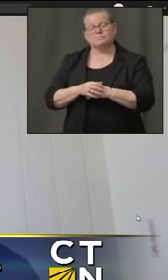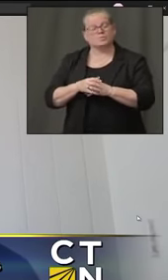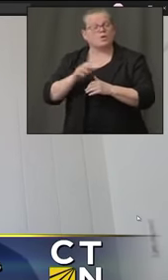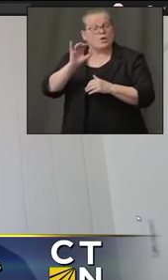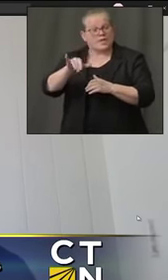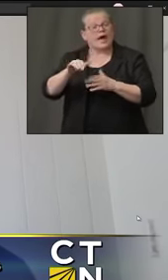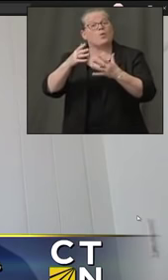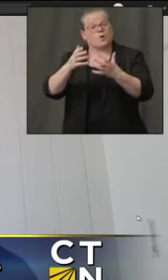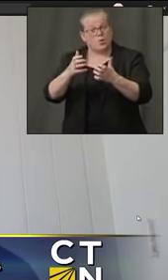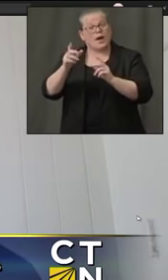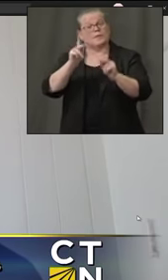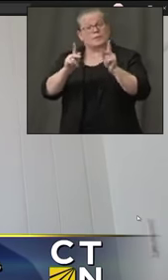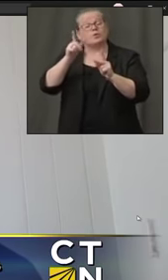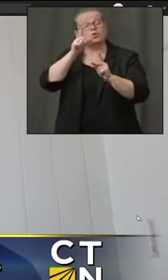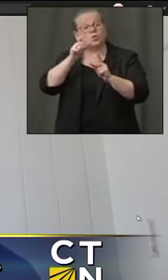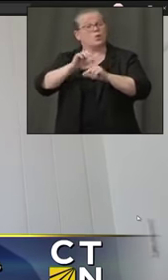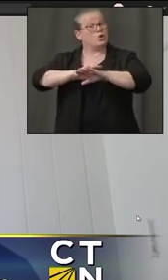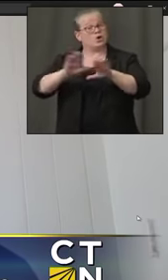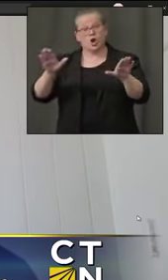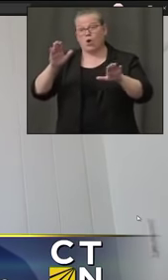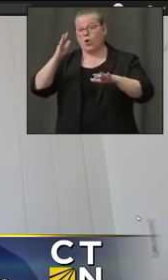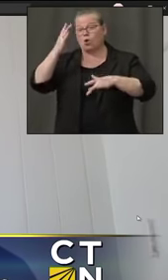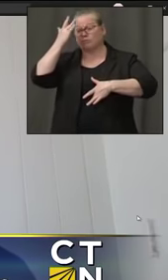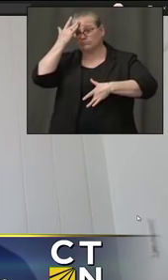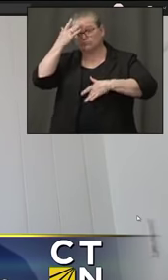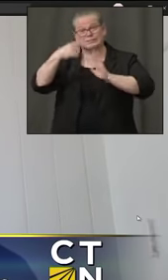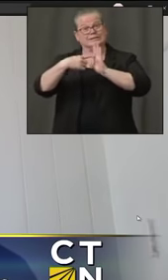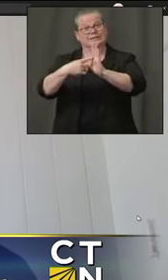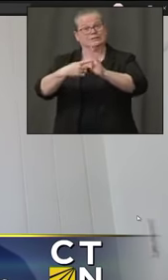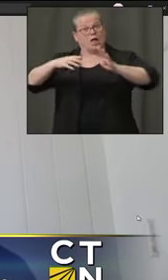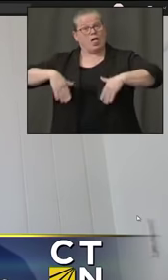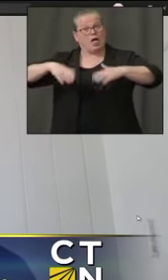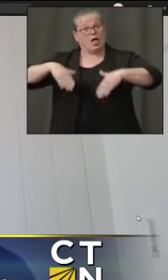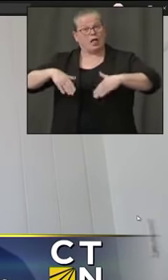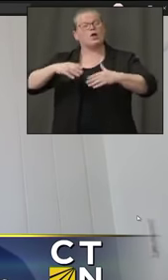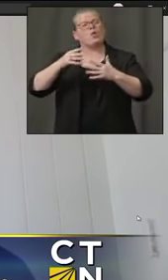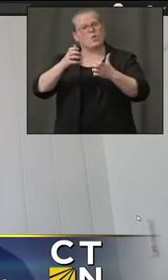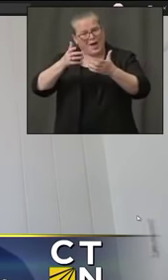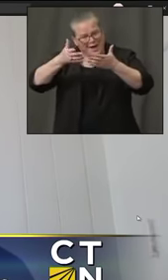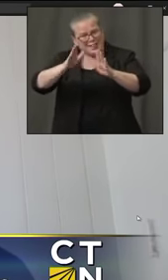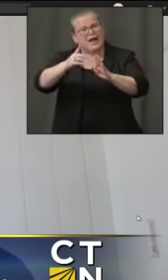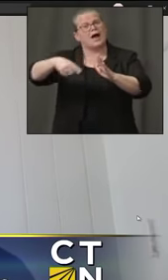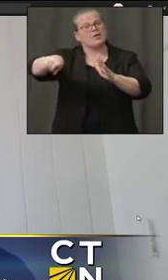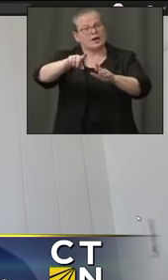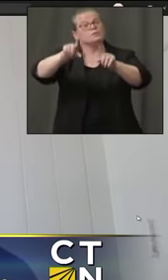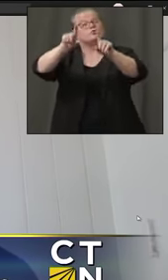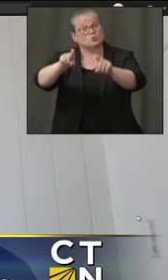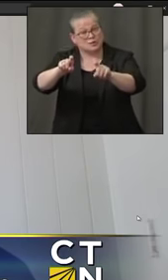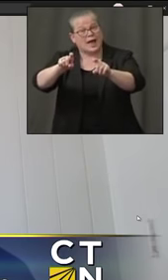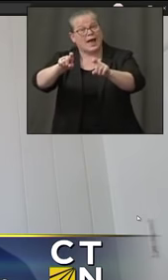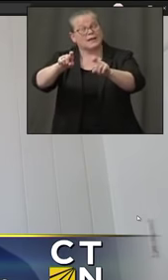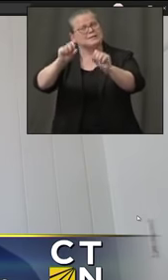people who are asymptomatic. The key is that we want to prioritize that asymptomatic testing for the